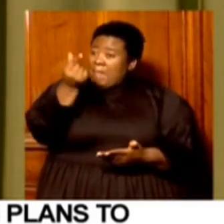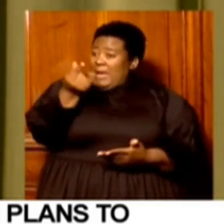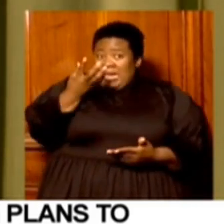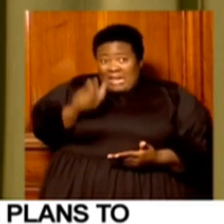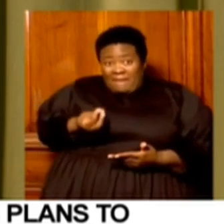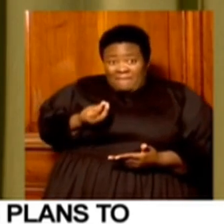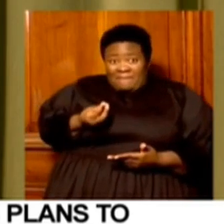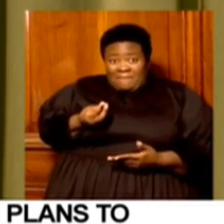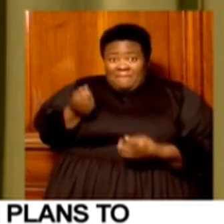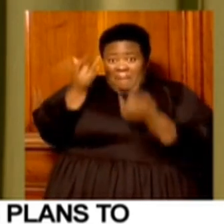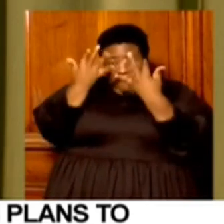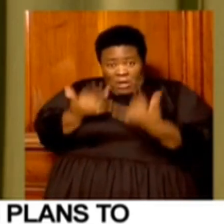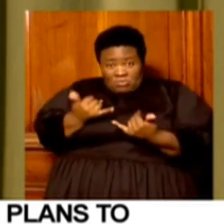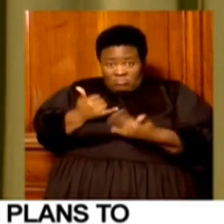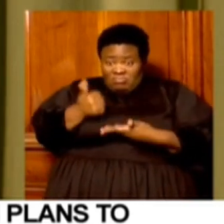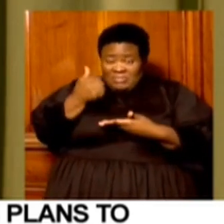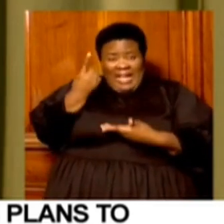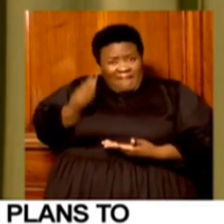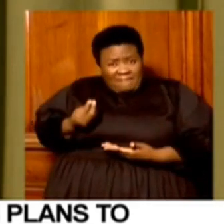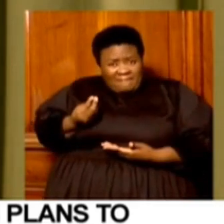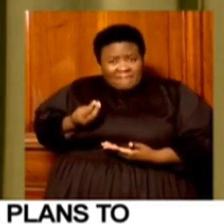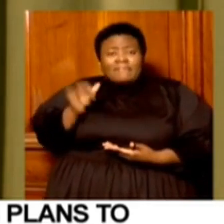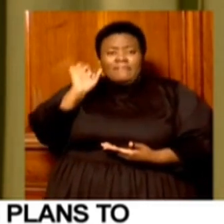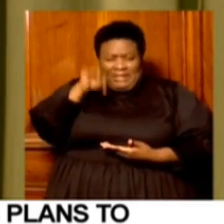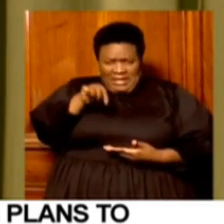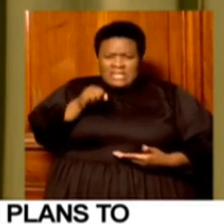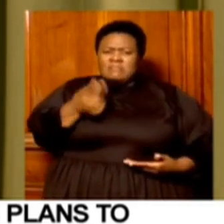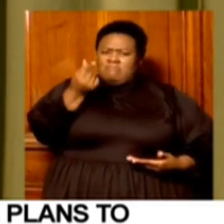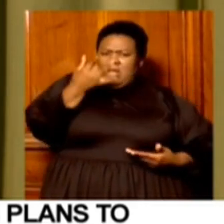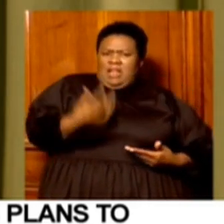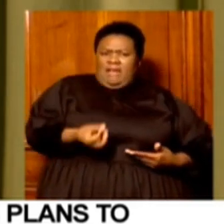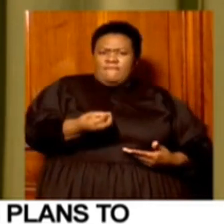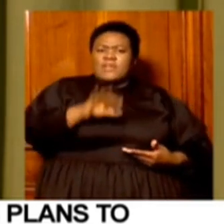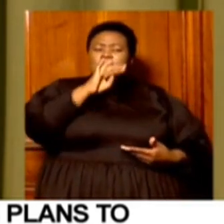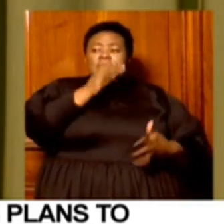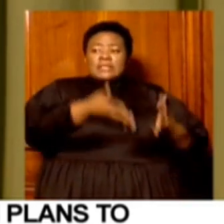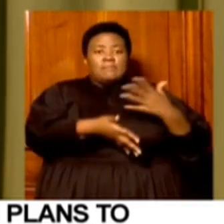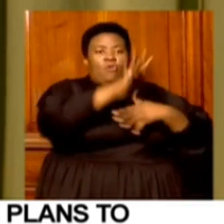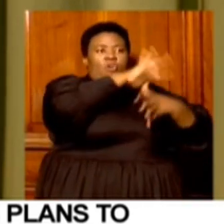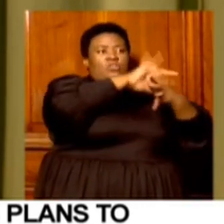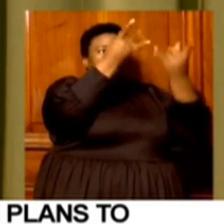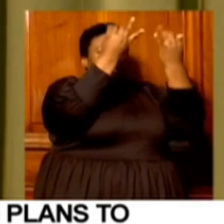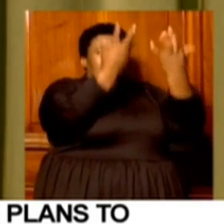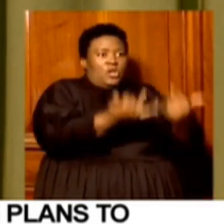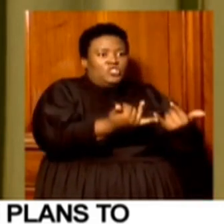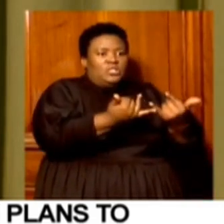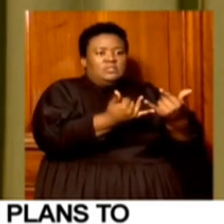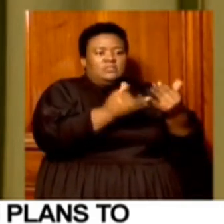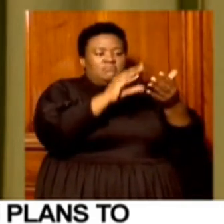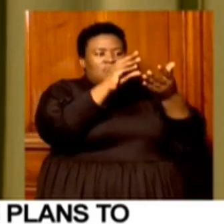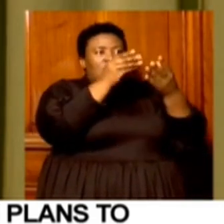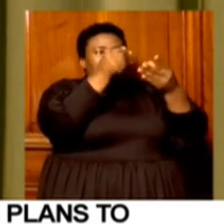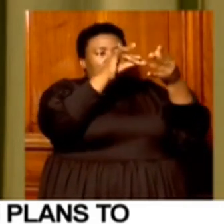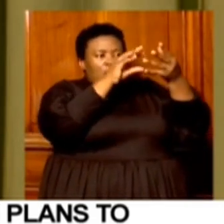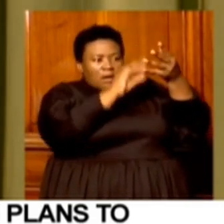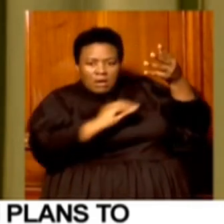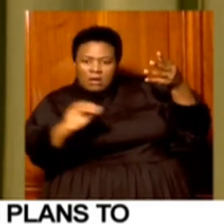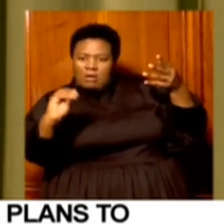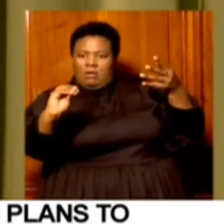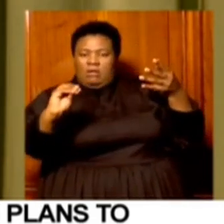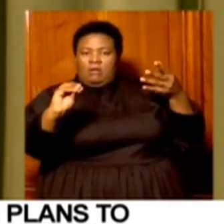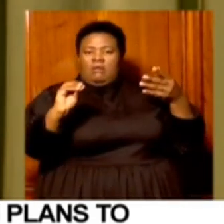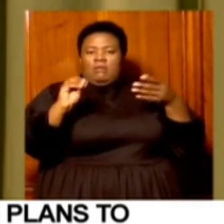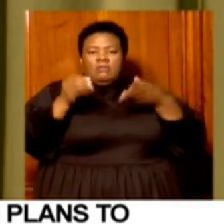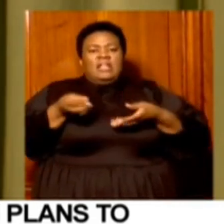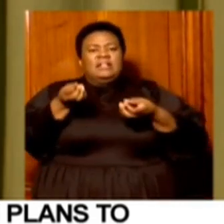that? We do have money. It means we'll have to reprioritize in the budget and then focus on the taxi